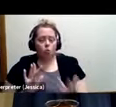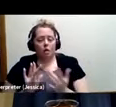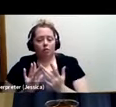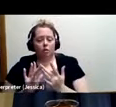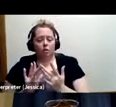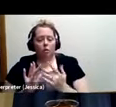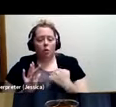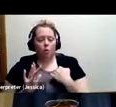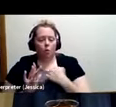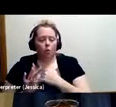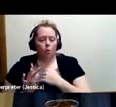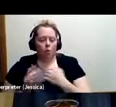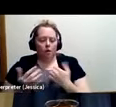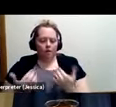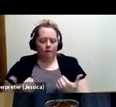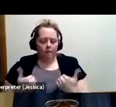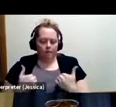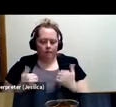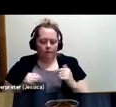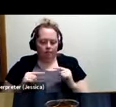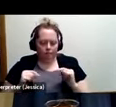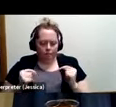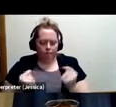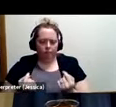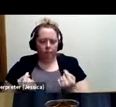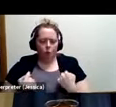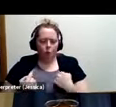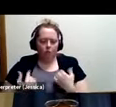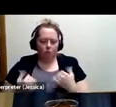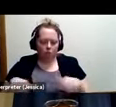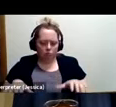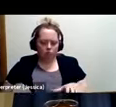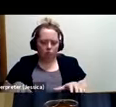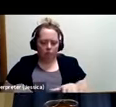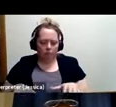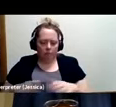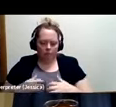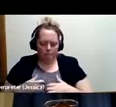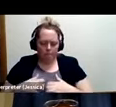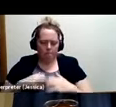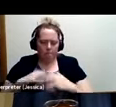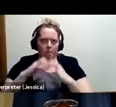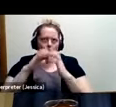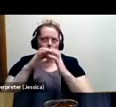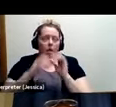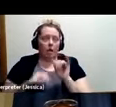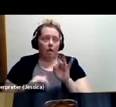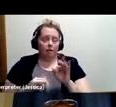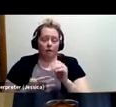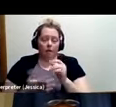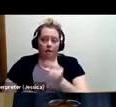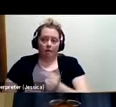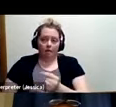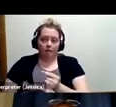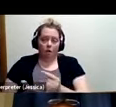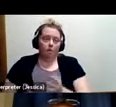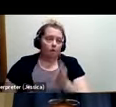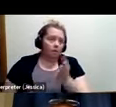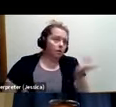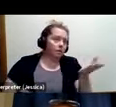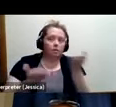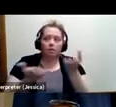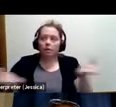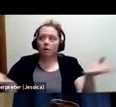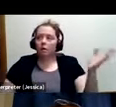team. If there are therapists watching this, please reach out to us. And those that are doing the work, please reach out